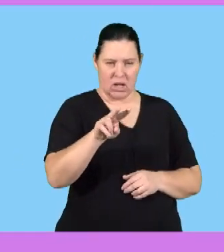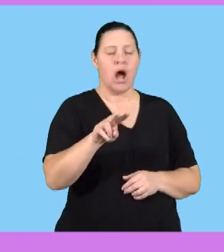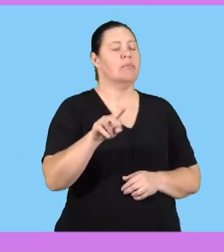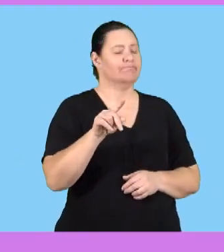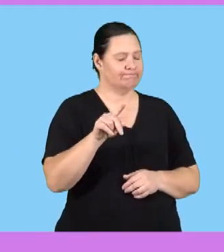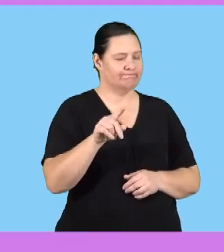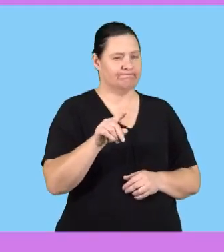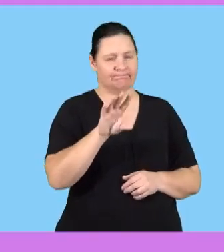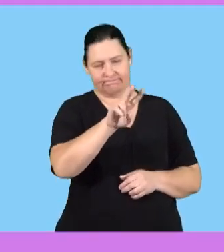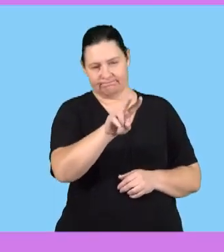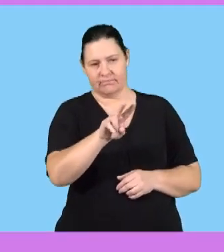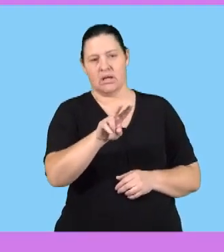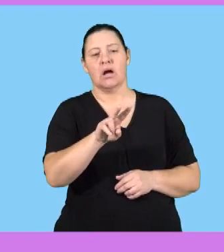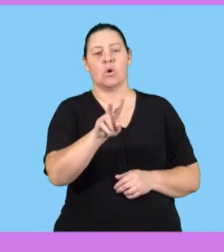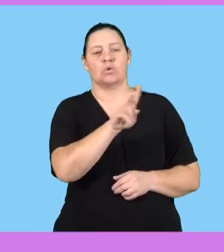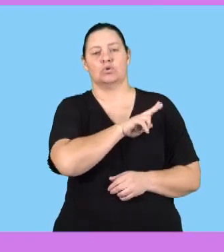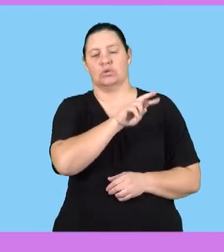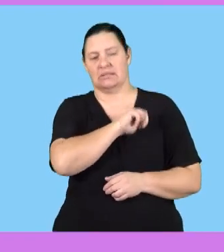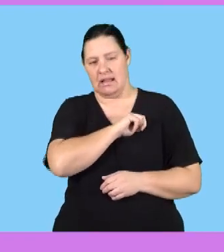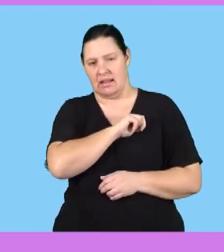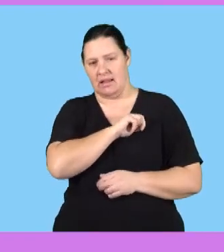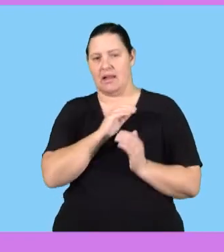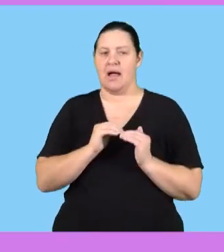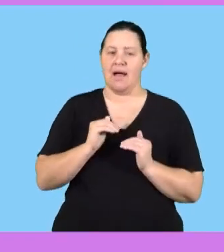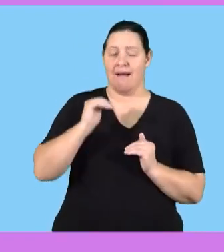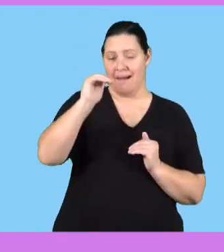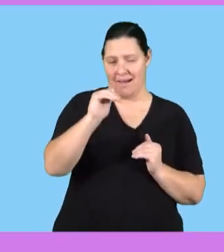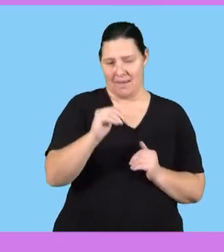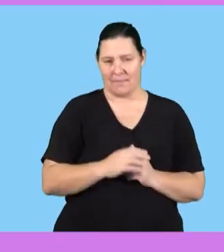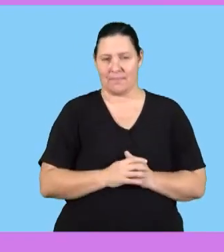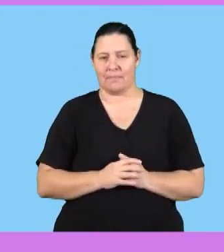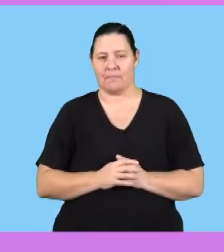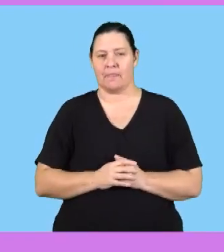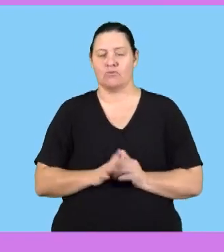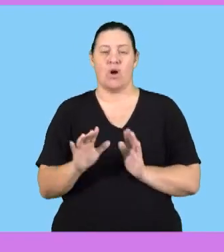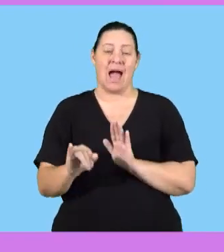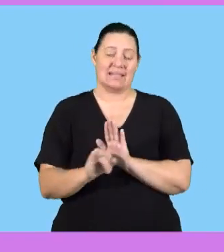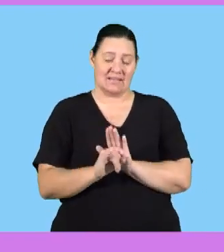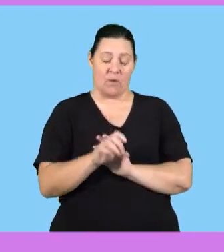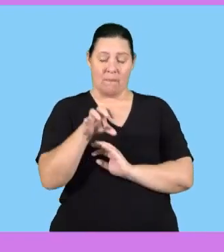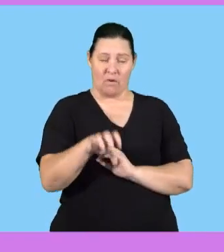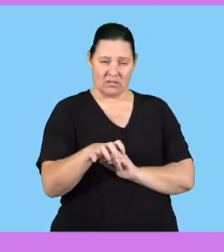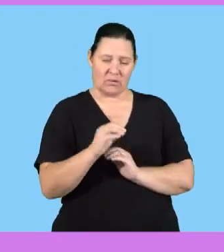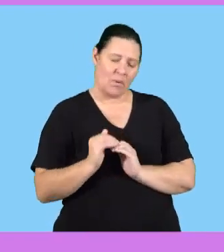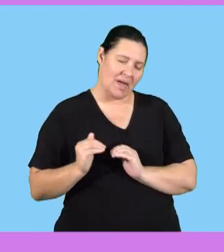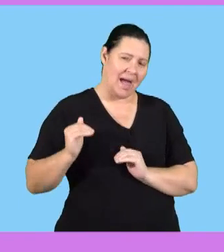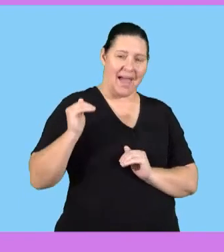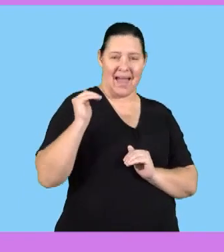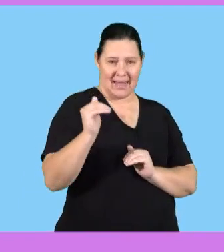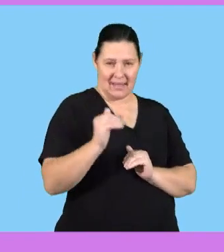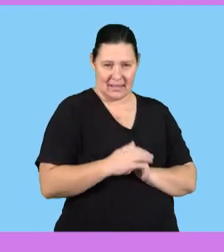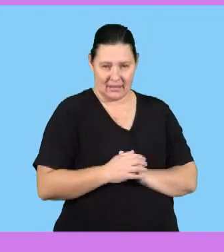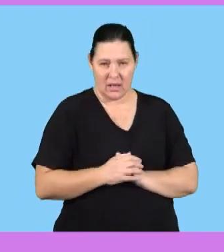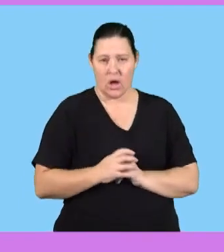my pie chart here, I'll see that will be KwaZulu-Natal. All right, it says identify the province. I'll write it